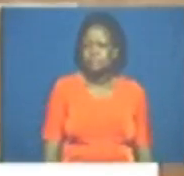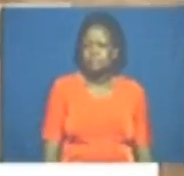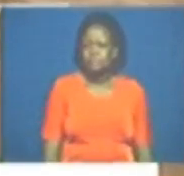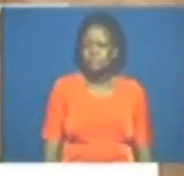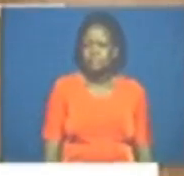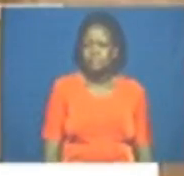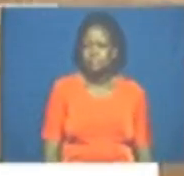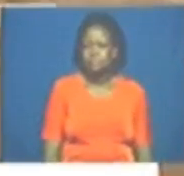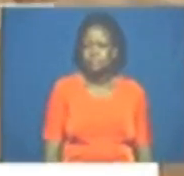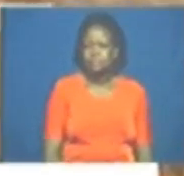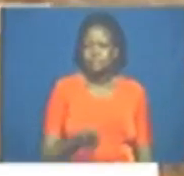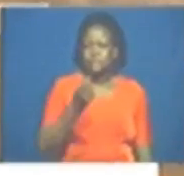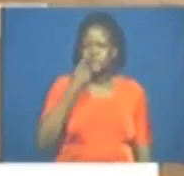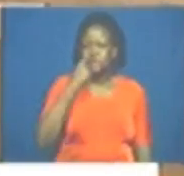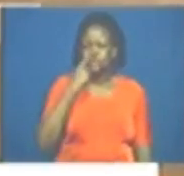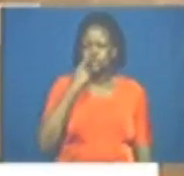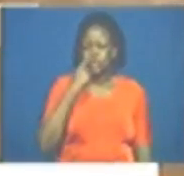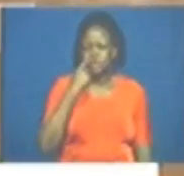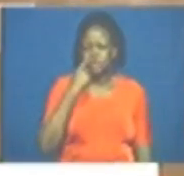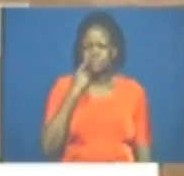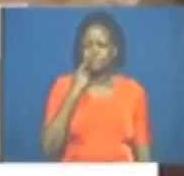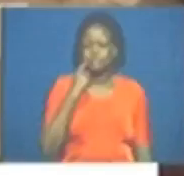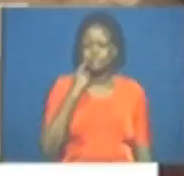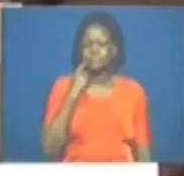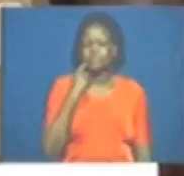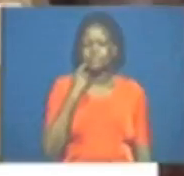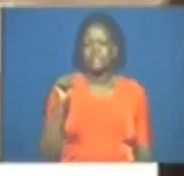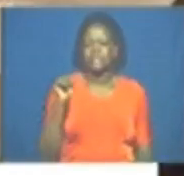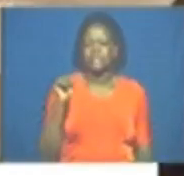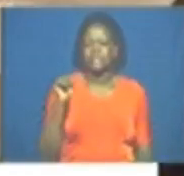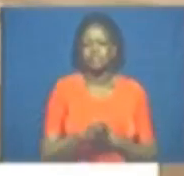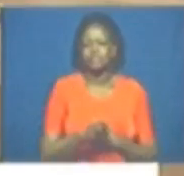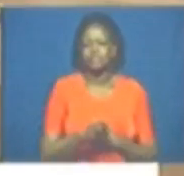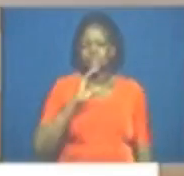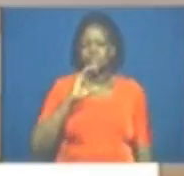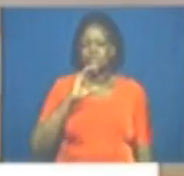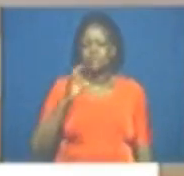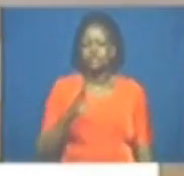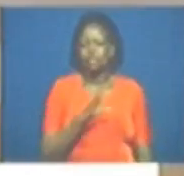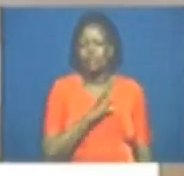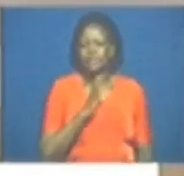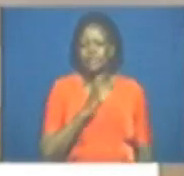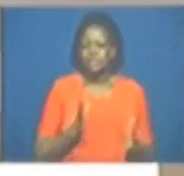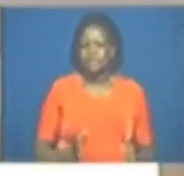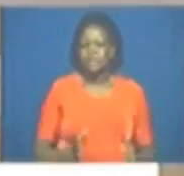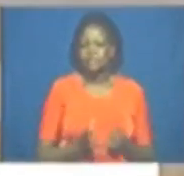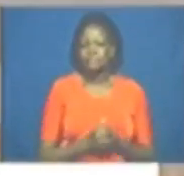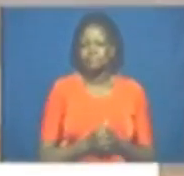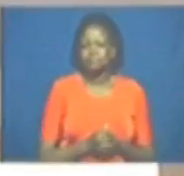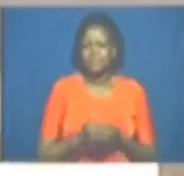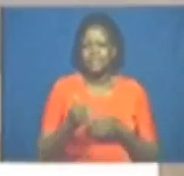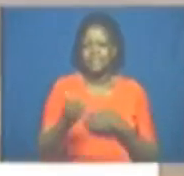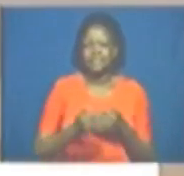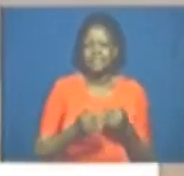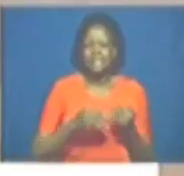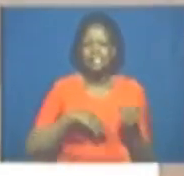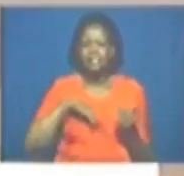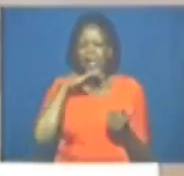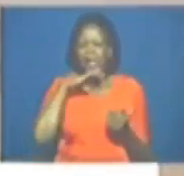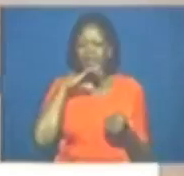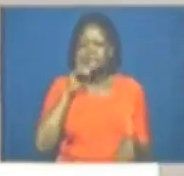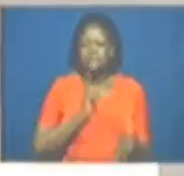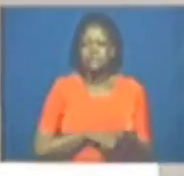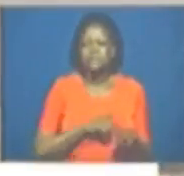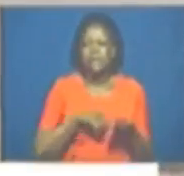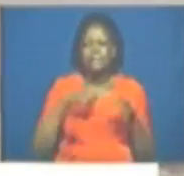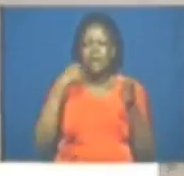In Kitui, new Deputy County Commissioner James Wanyoike and his driver escaped death by a whisker after the vehicle